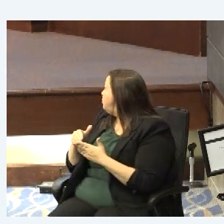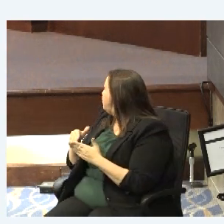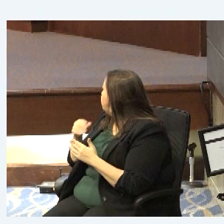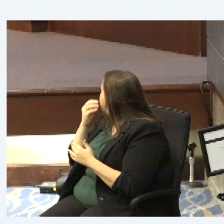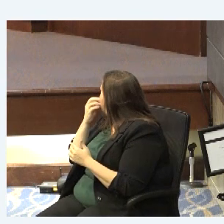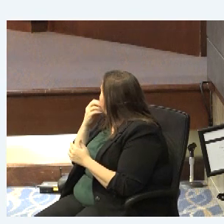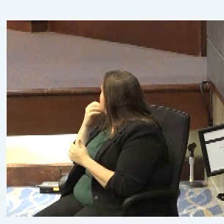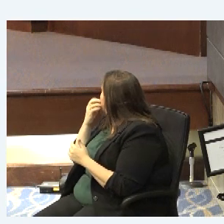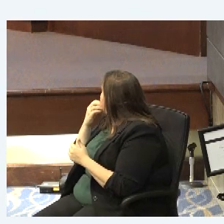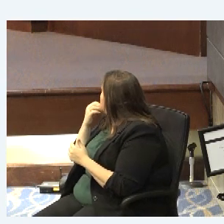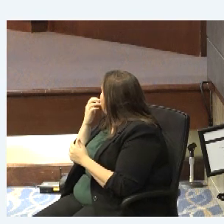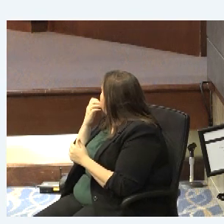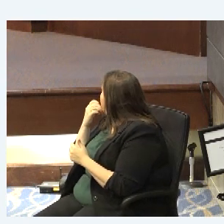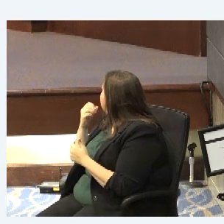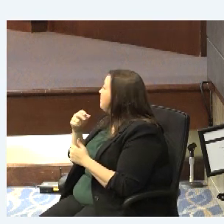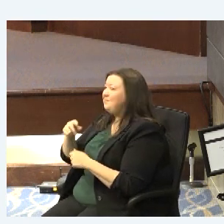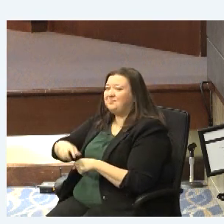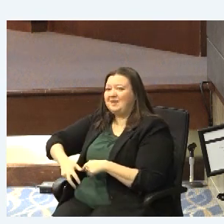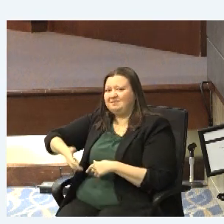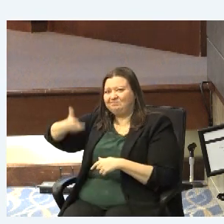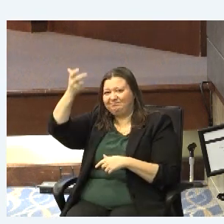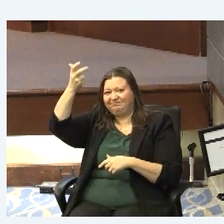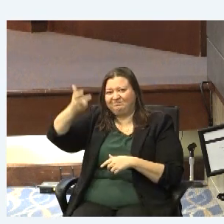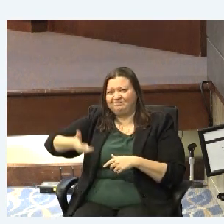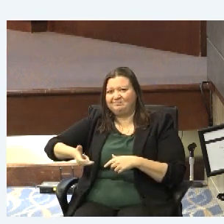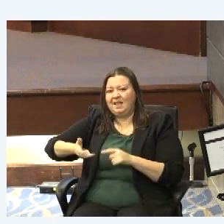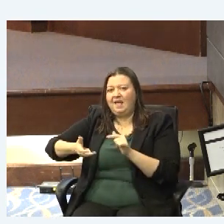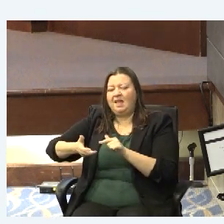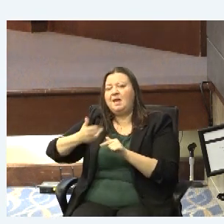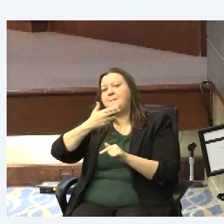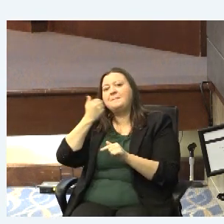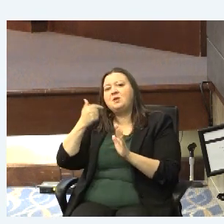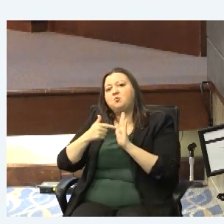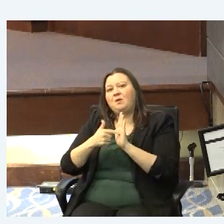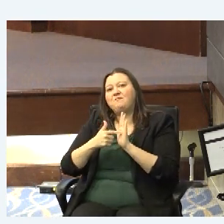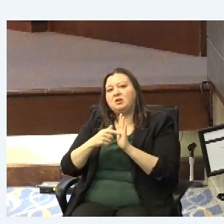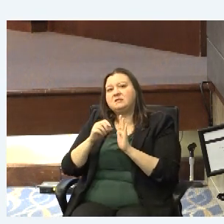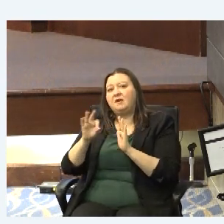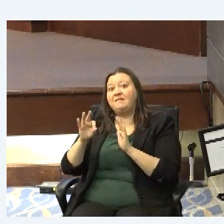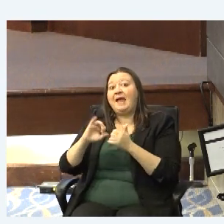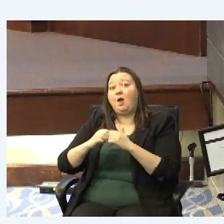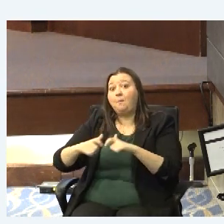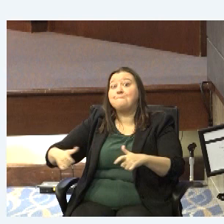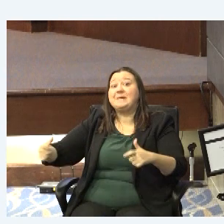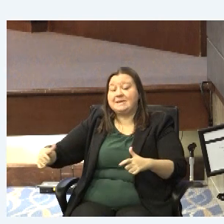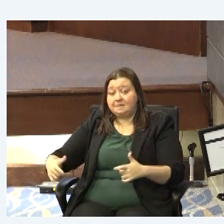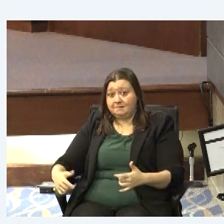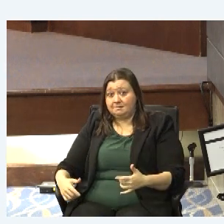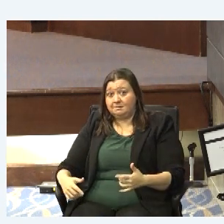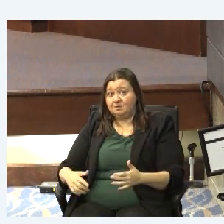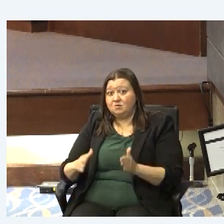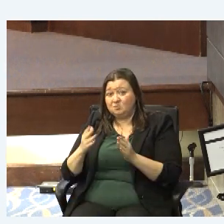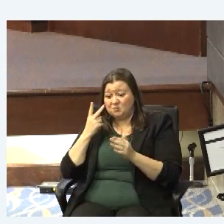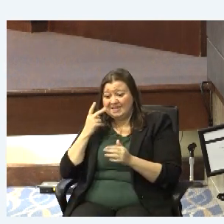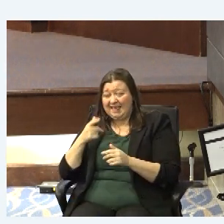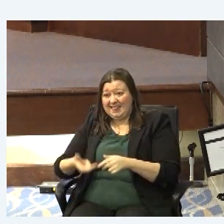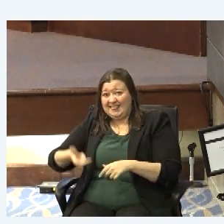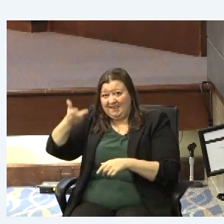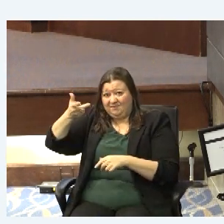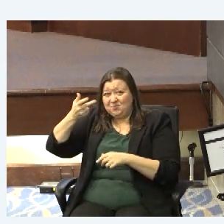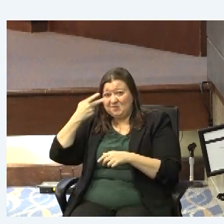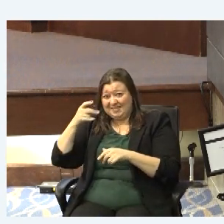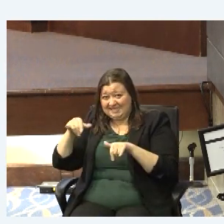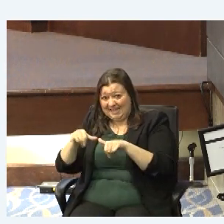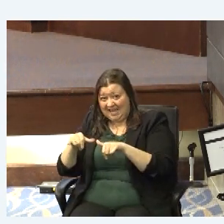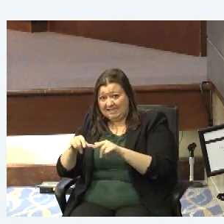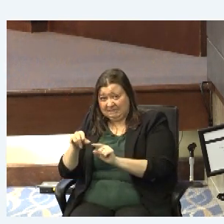the building, that provides a better reference for the scale of this project that is being built. So